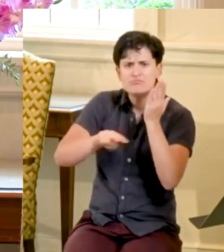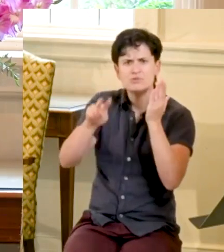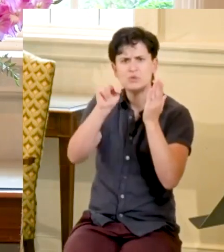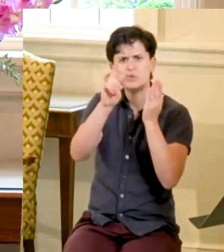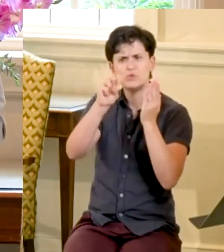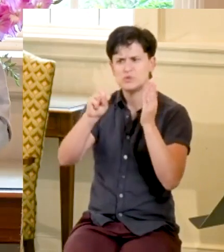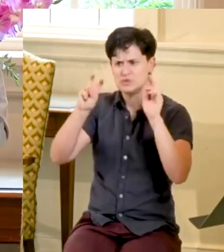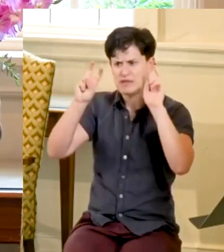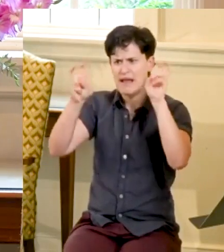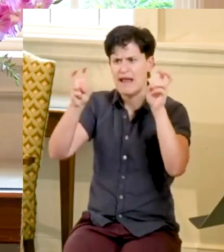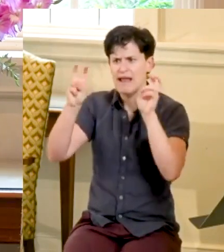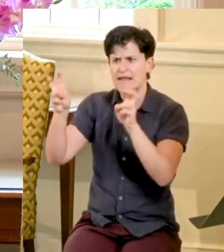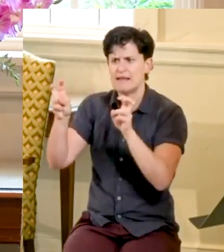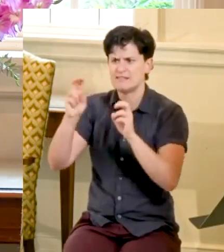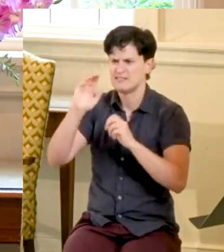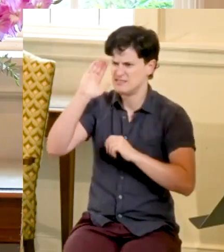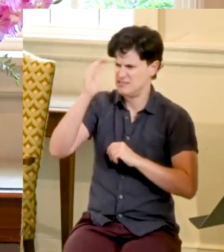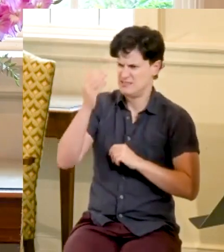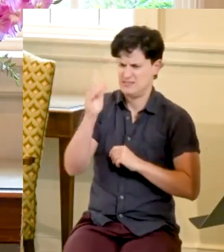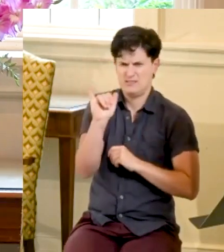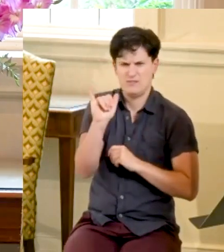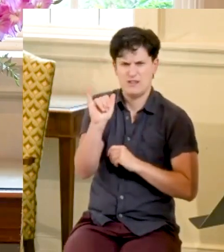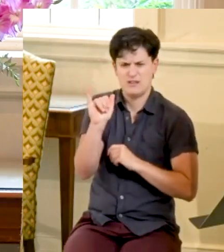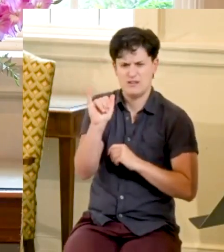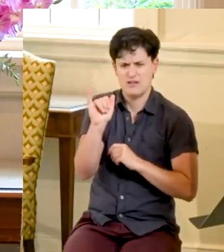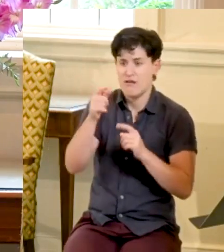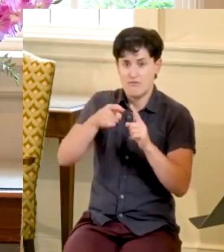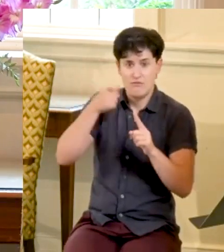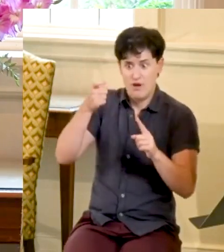it's those from an apocalyptic thriller.